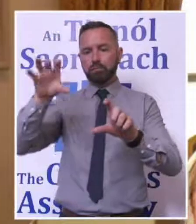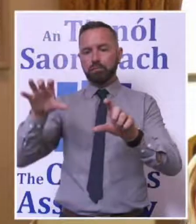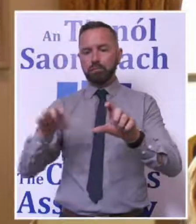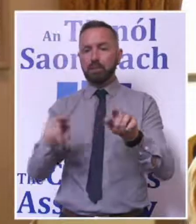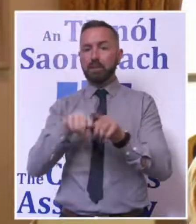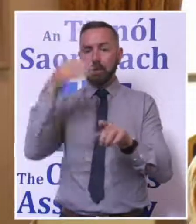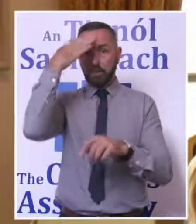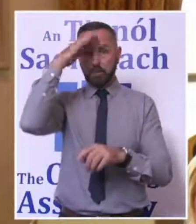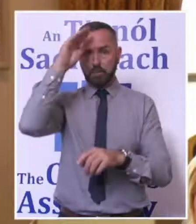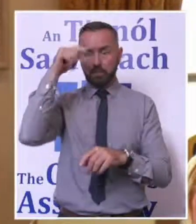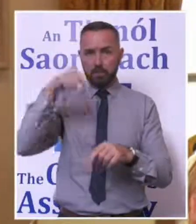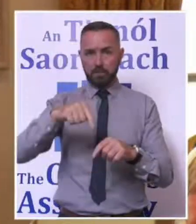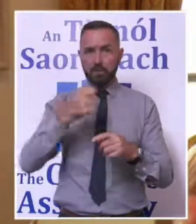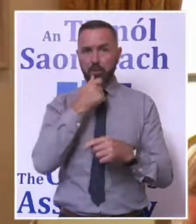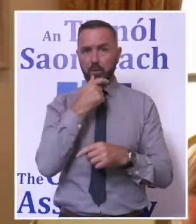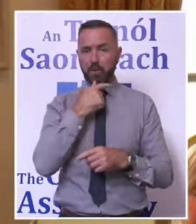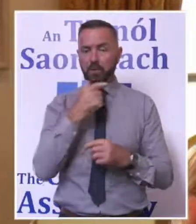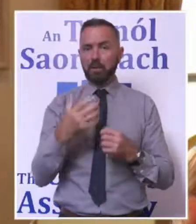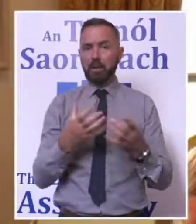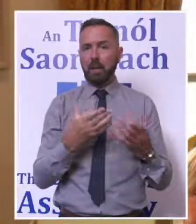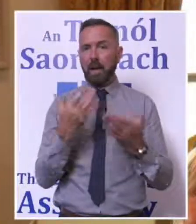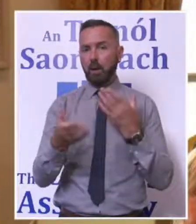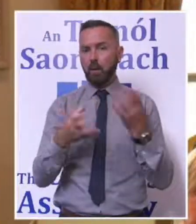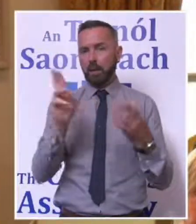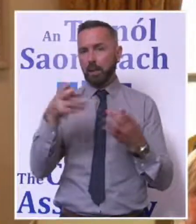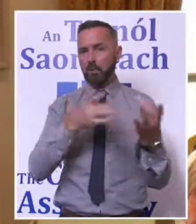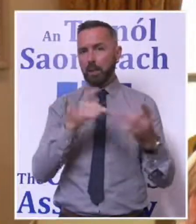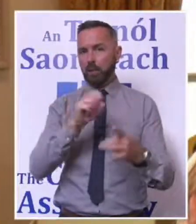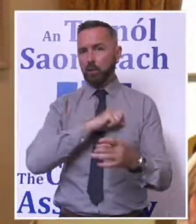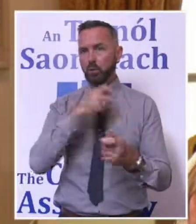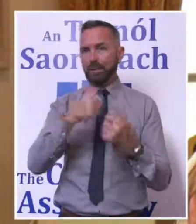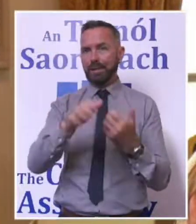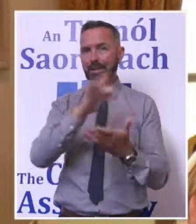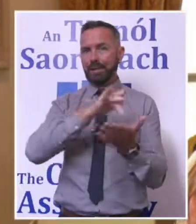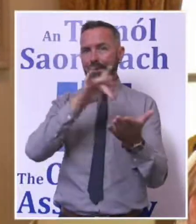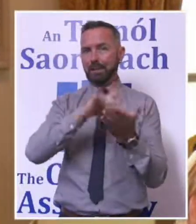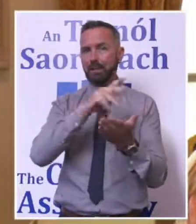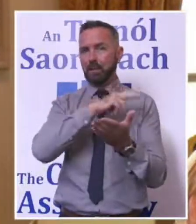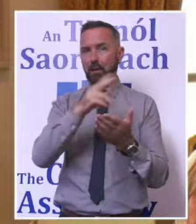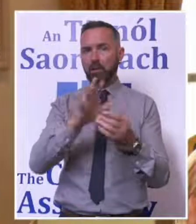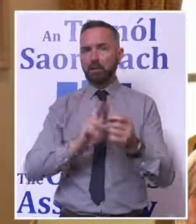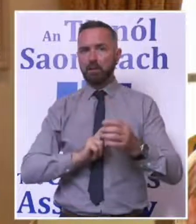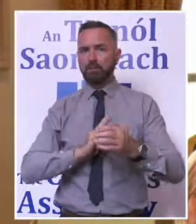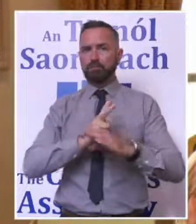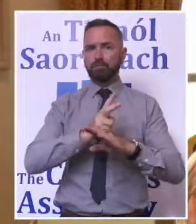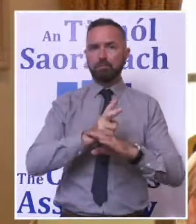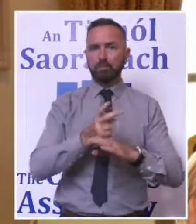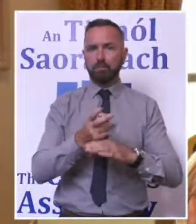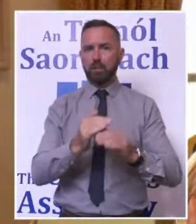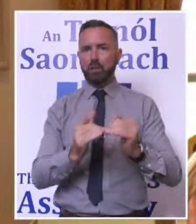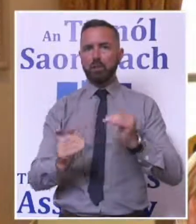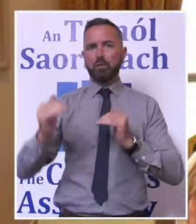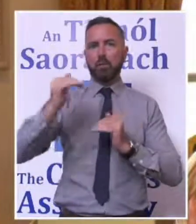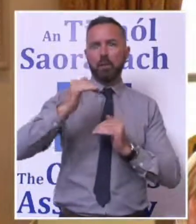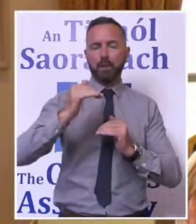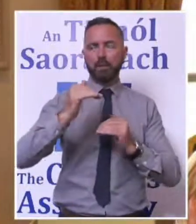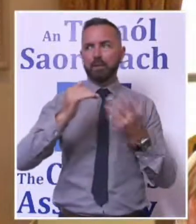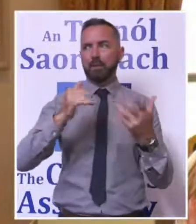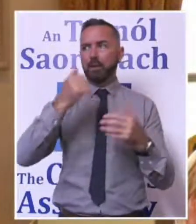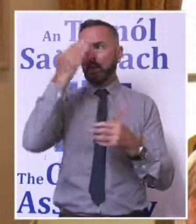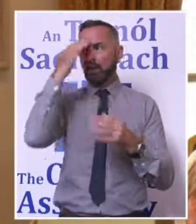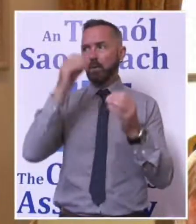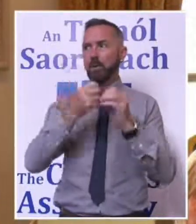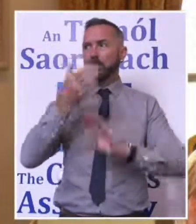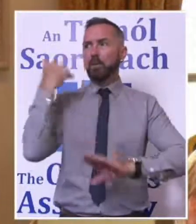that the city doesn't dominate the decision making of the Dublin mayor. And I know, and I think A had said this,